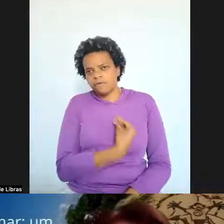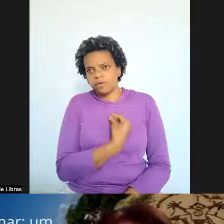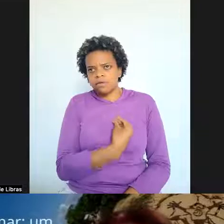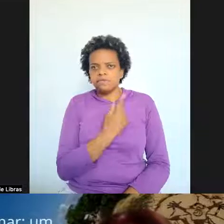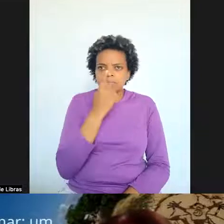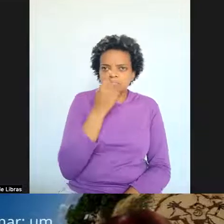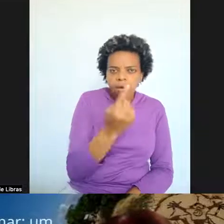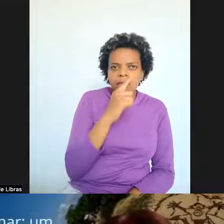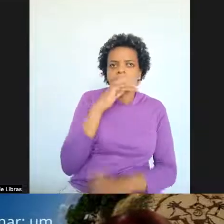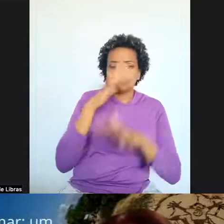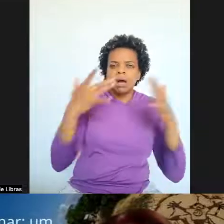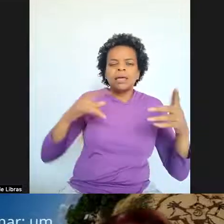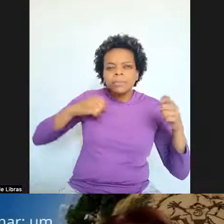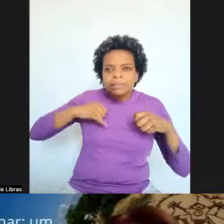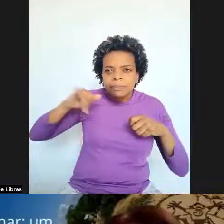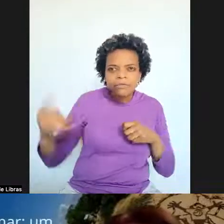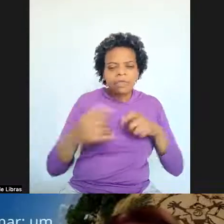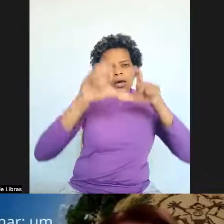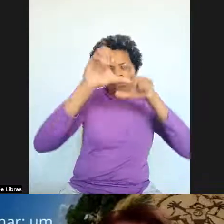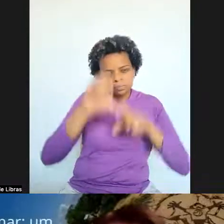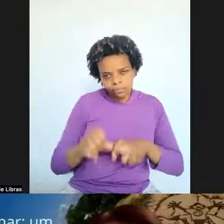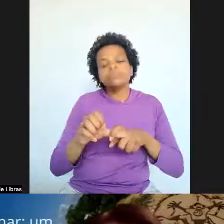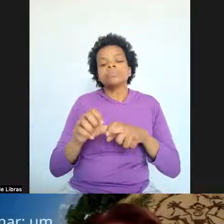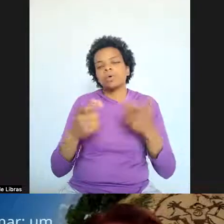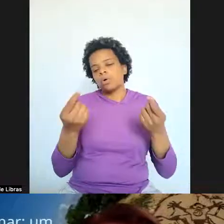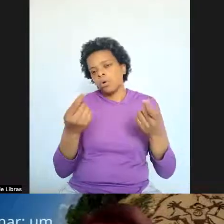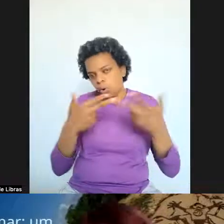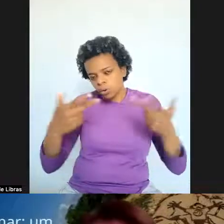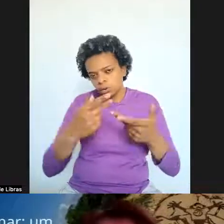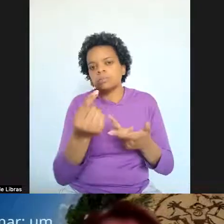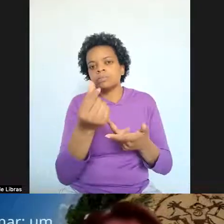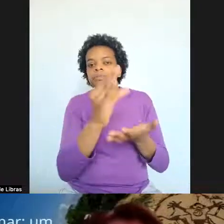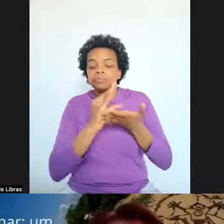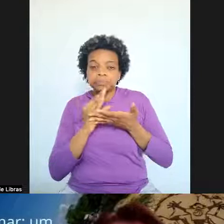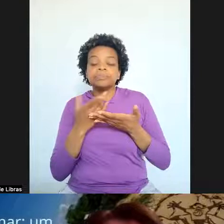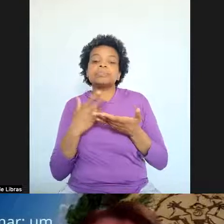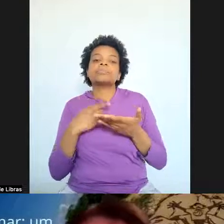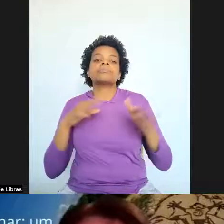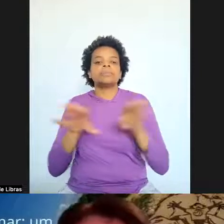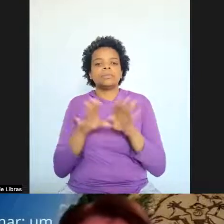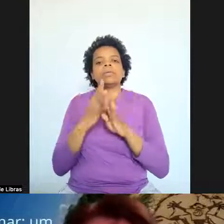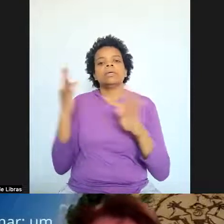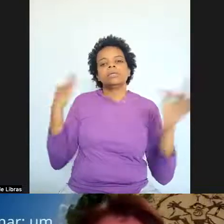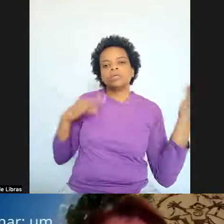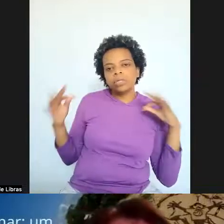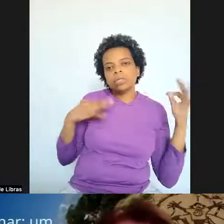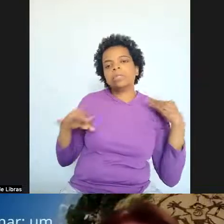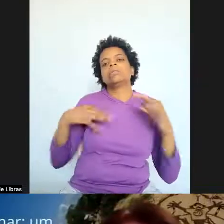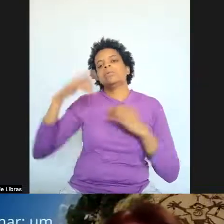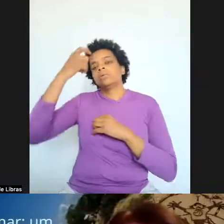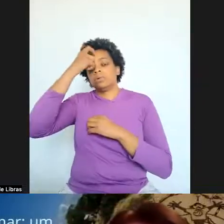only fisher people, but all the communities that are integrated to marine environment. Tourism recreation